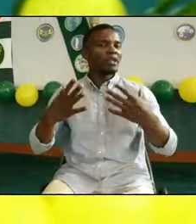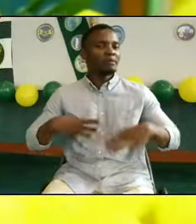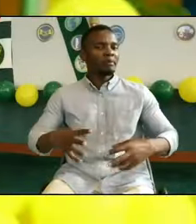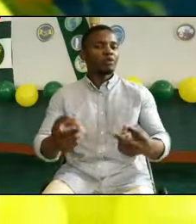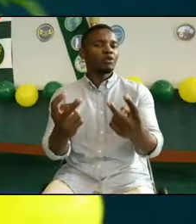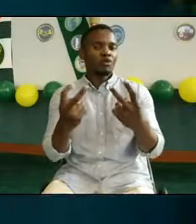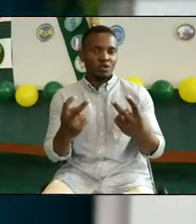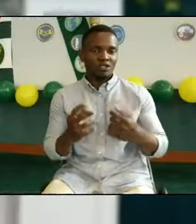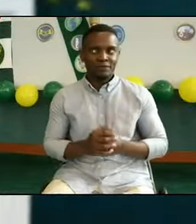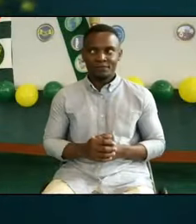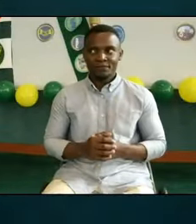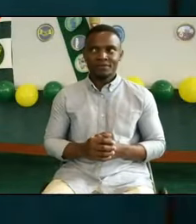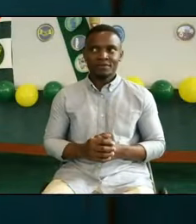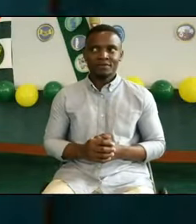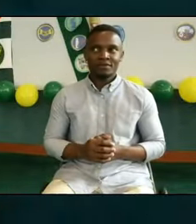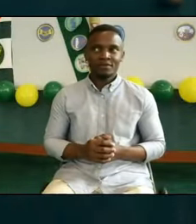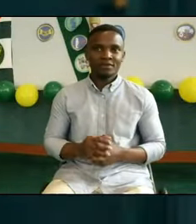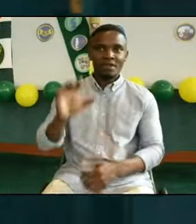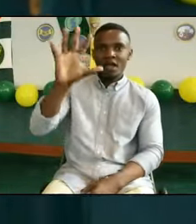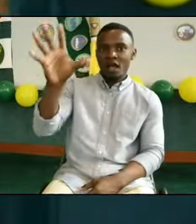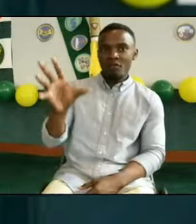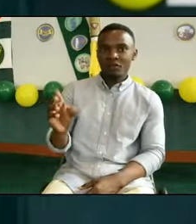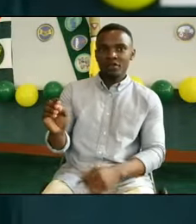Kenya. Africa had a birthright.